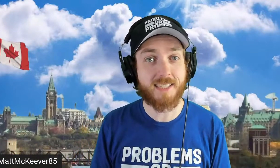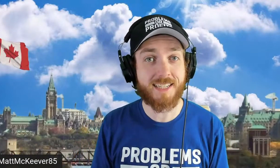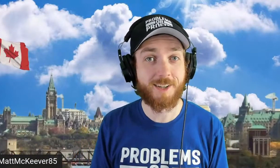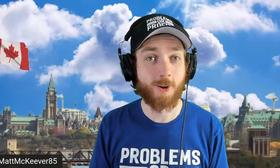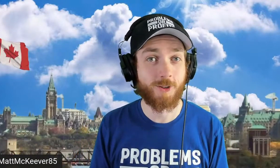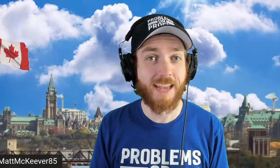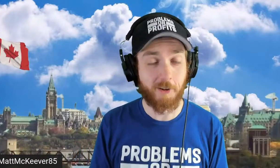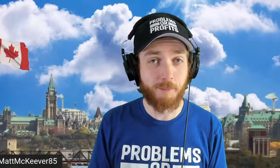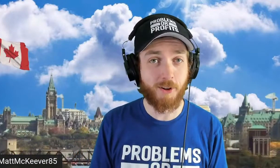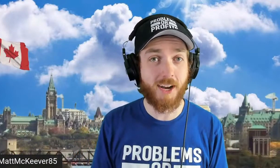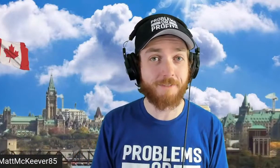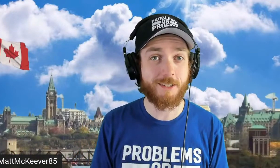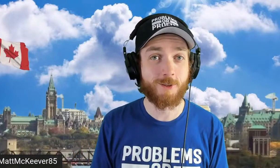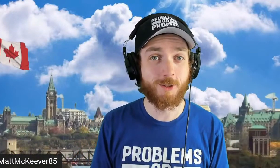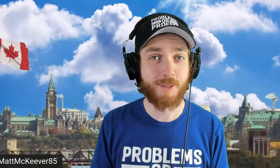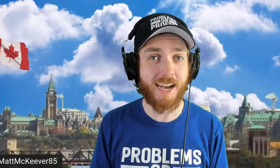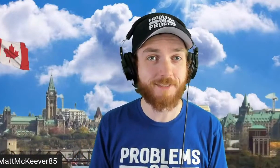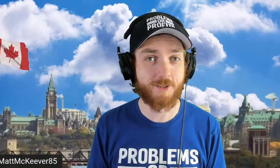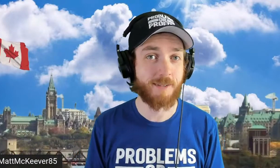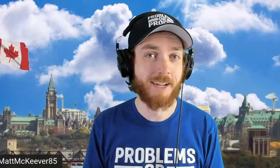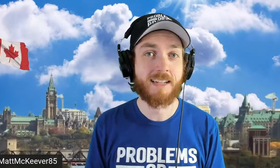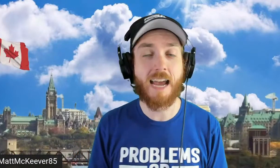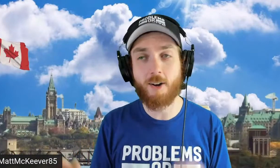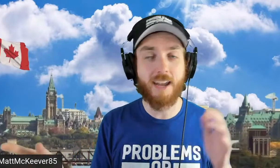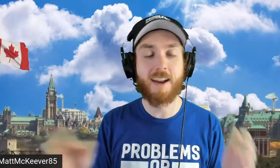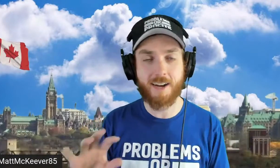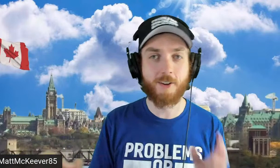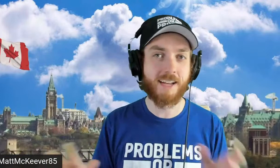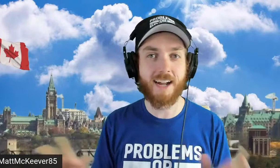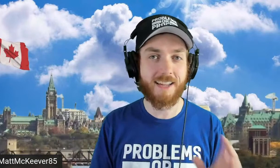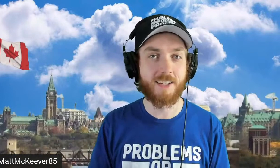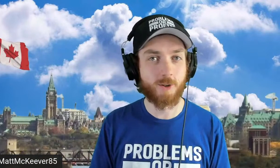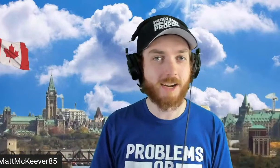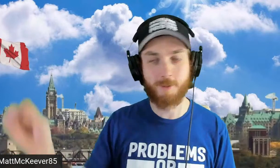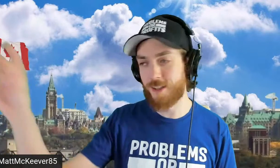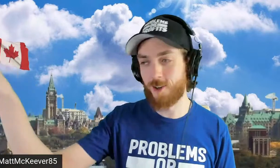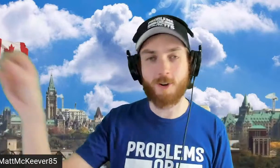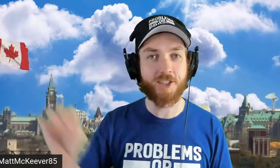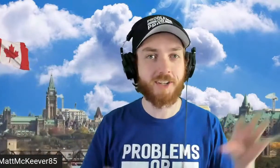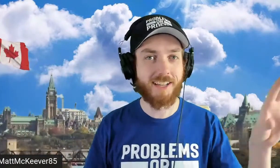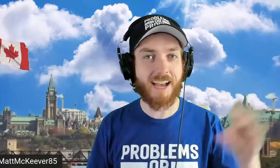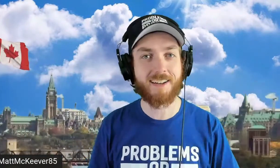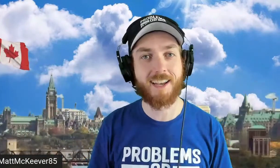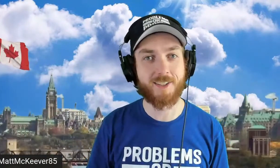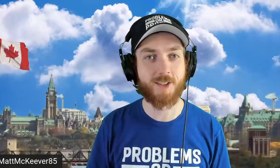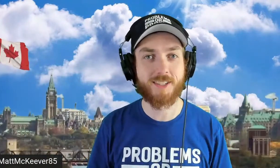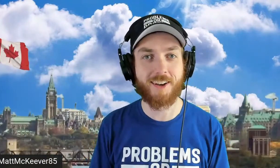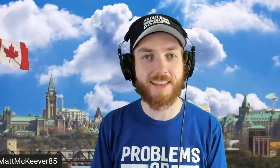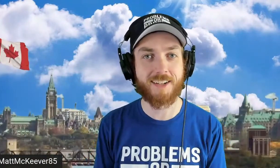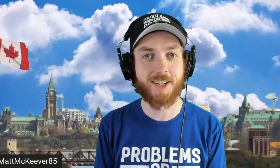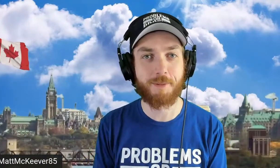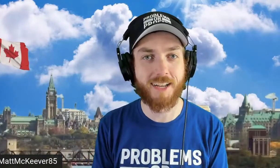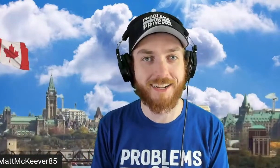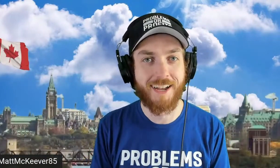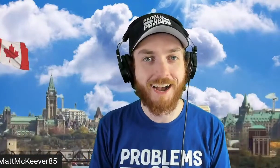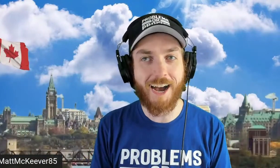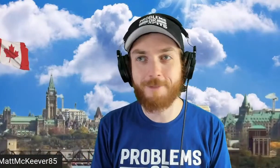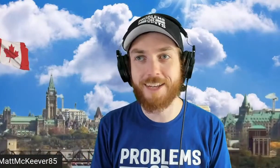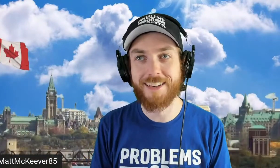Probably a 6-year-old now can pull off a YouTube live stream. Now, again, I know they got to integrate with their question and answers and all that shit,